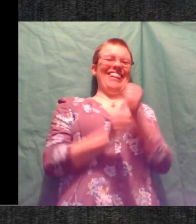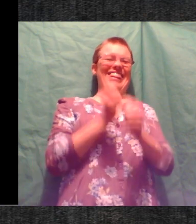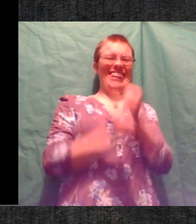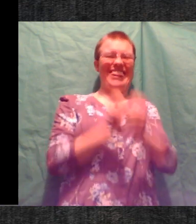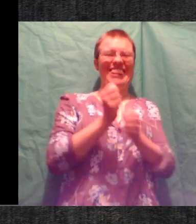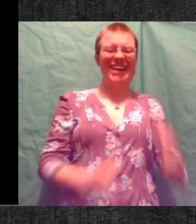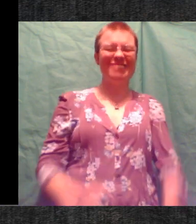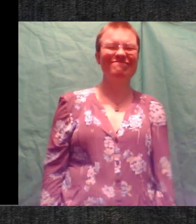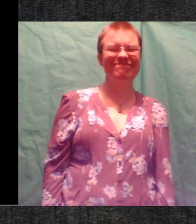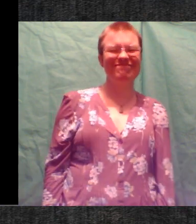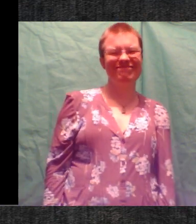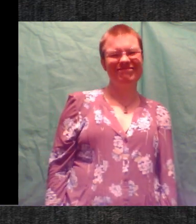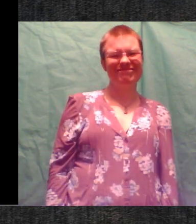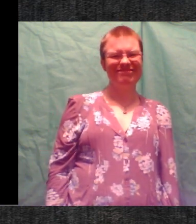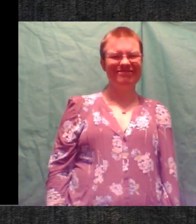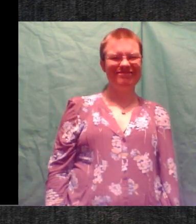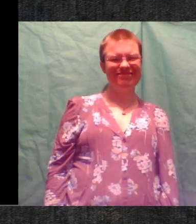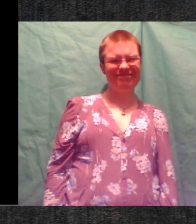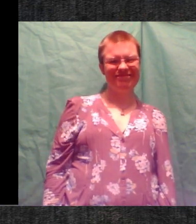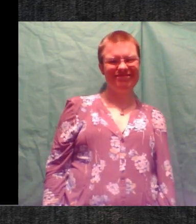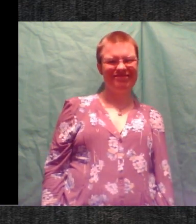brother.